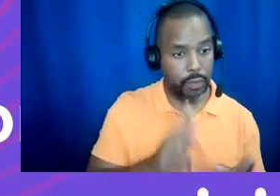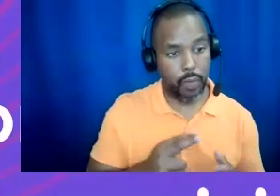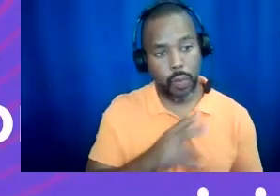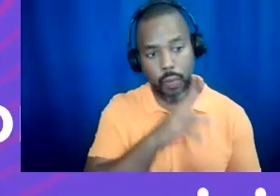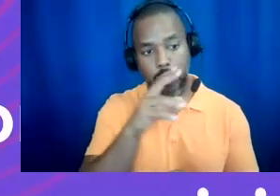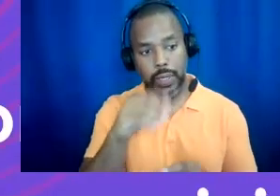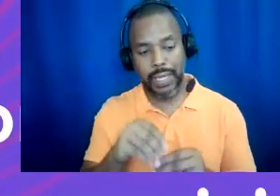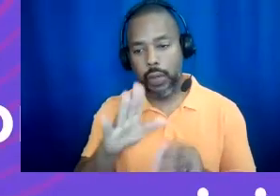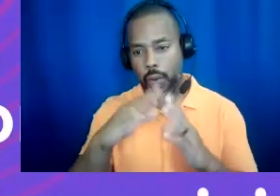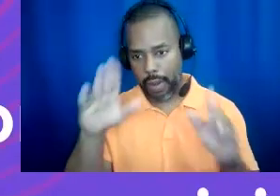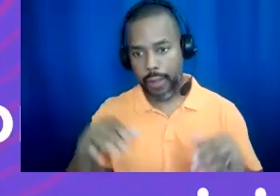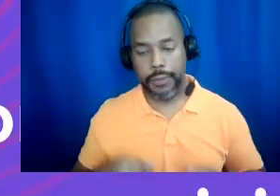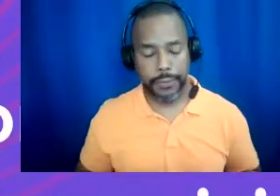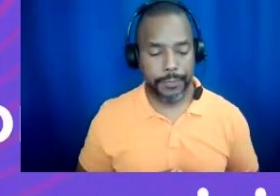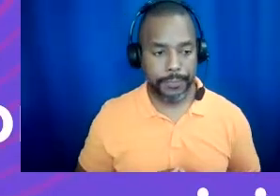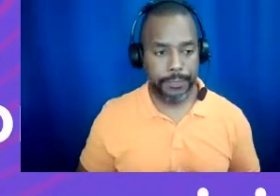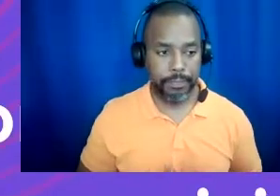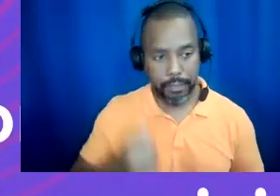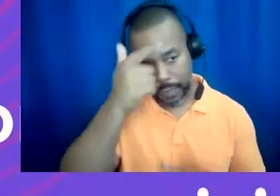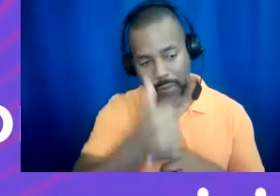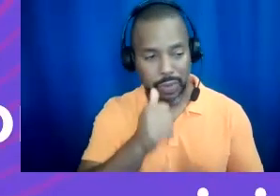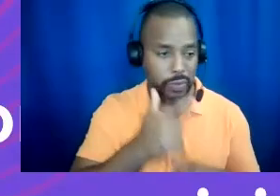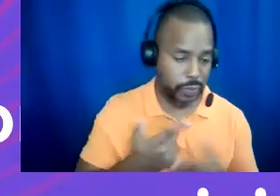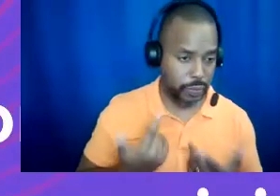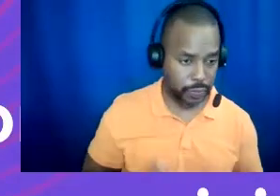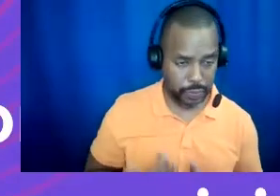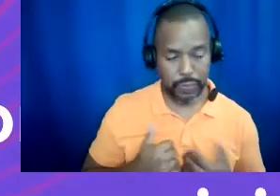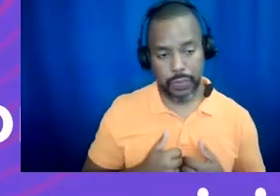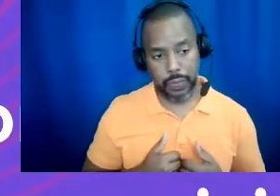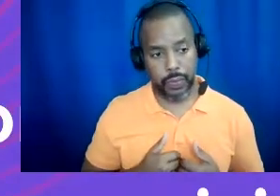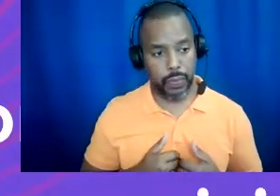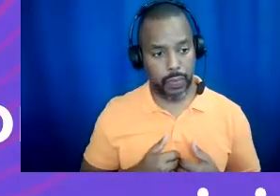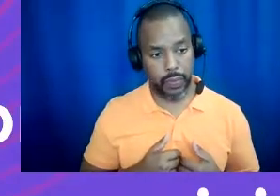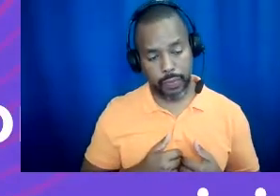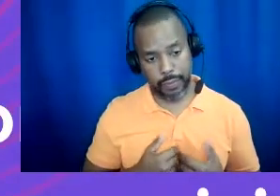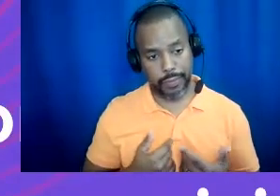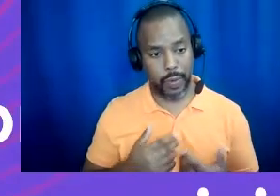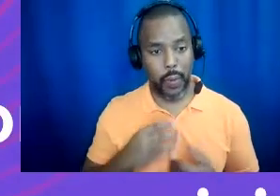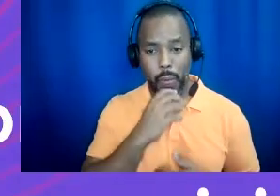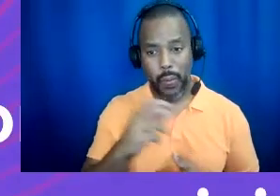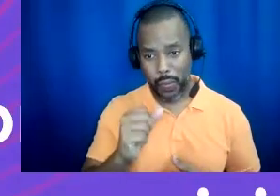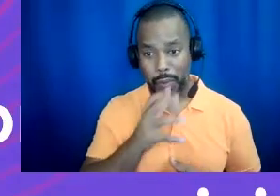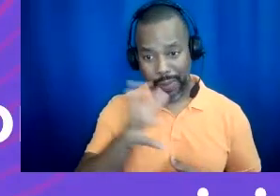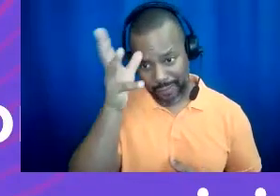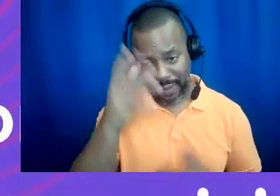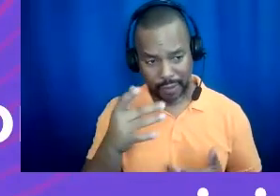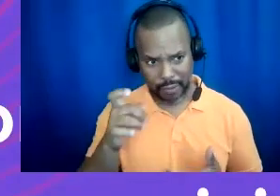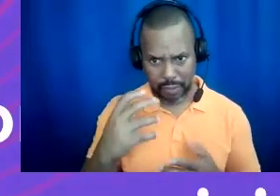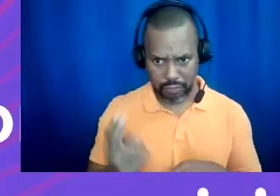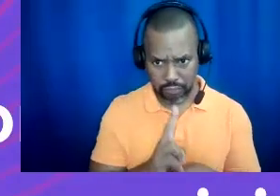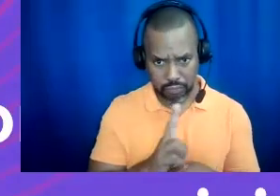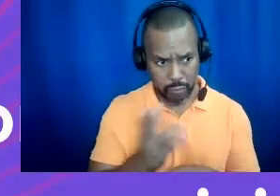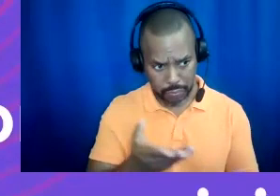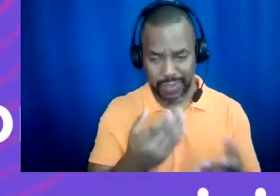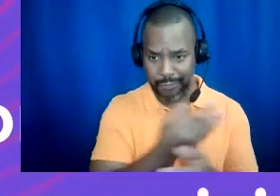your household. So it can be a brother, if you have a sister living with you, you have an older parent living with you, and they want to use it, they are free